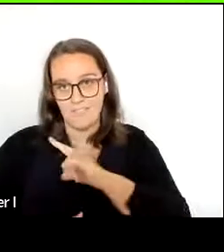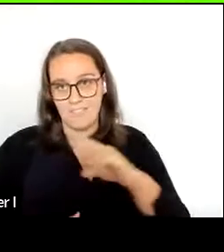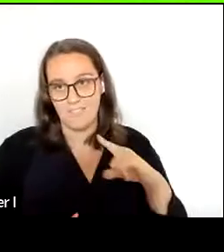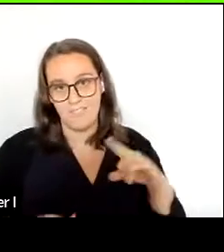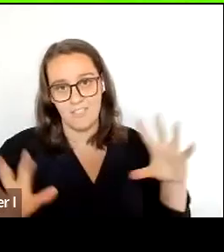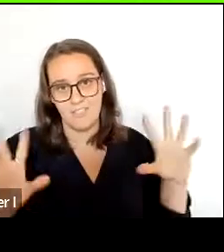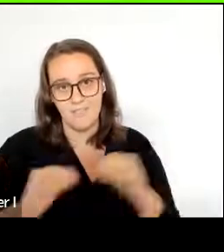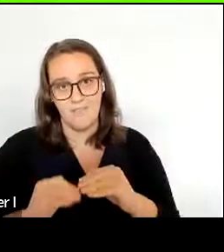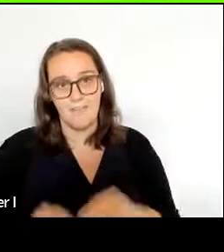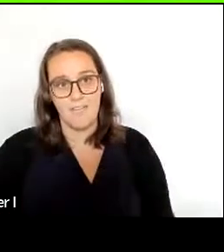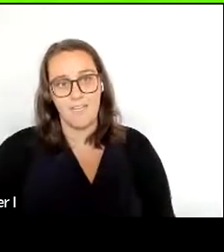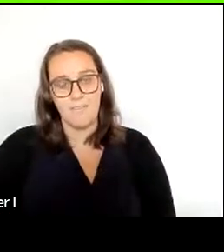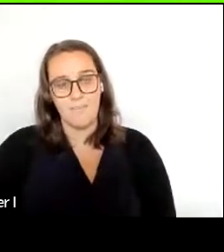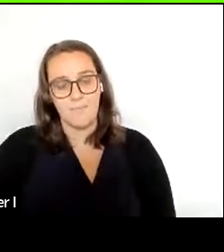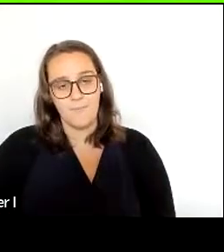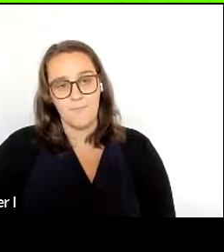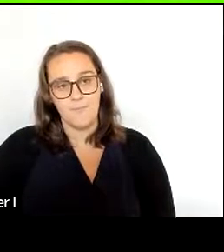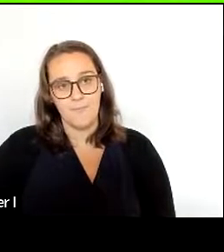legislative meeting.